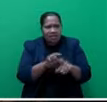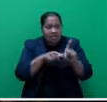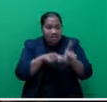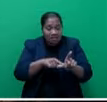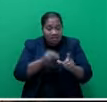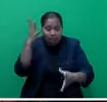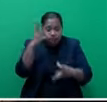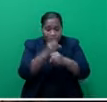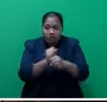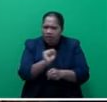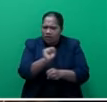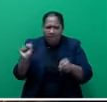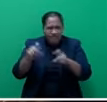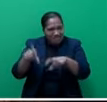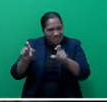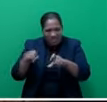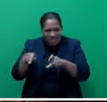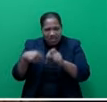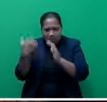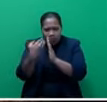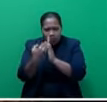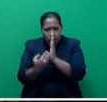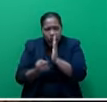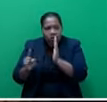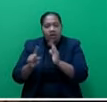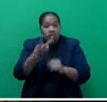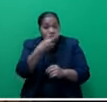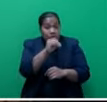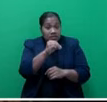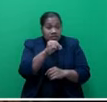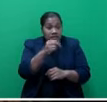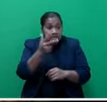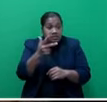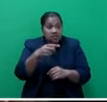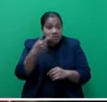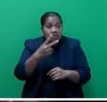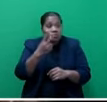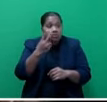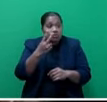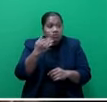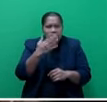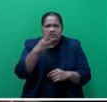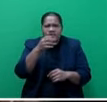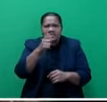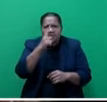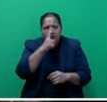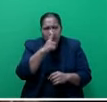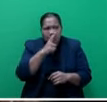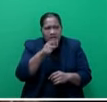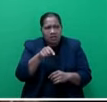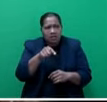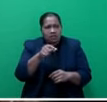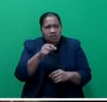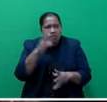their cases. Now, in 2020 alone, there were 246 people that were charged with a total